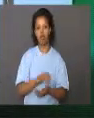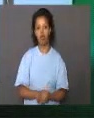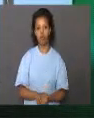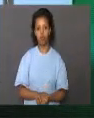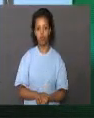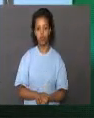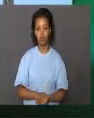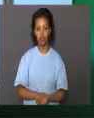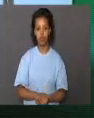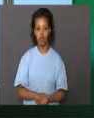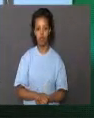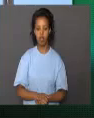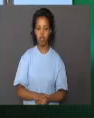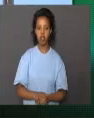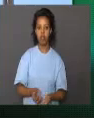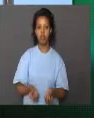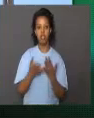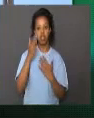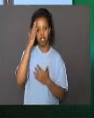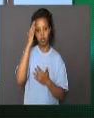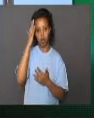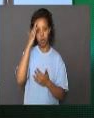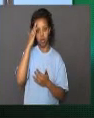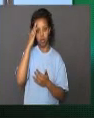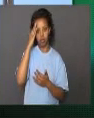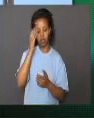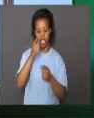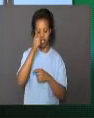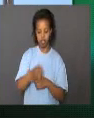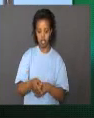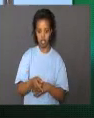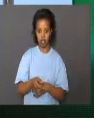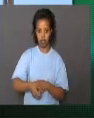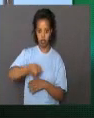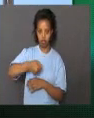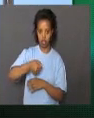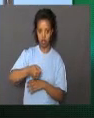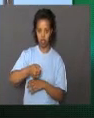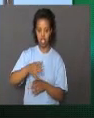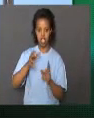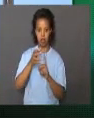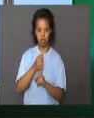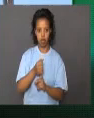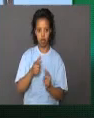A standard dissecting kit contains a magnifying glass,